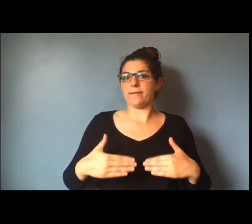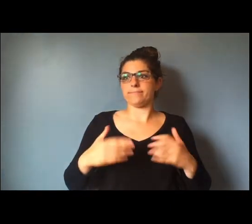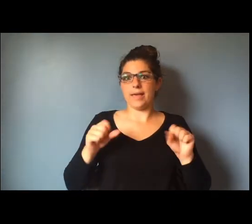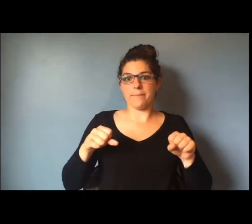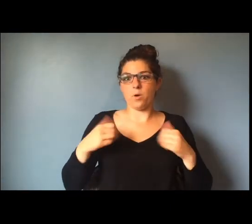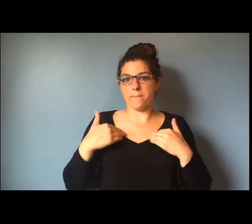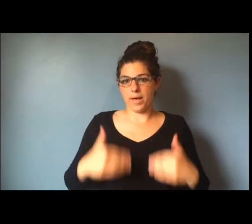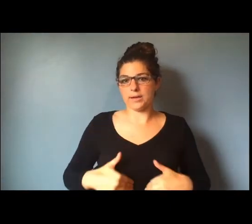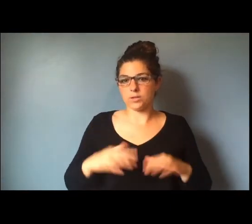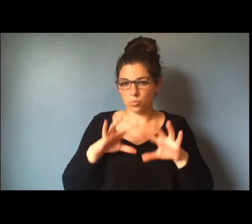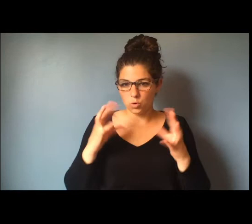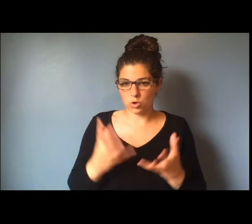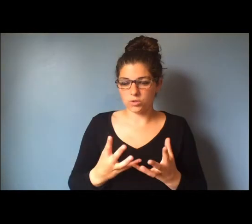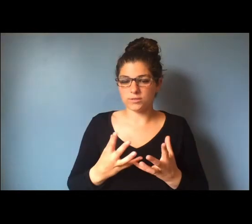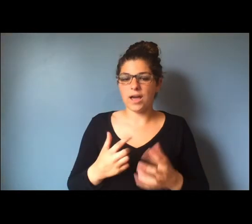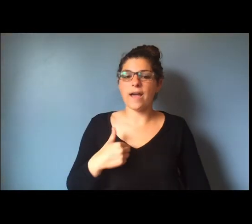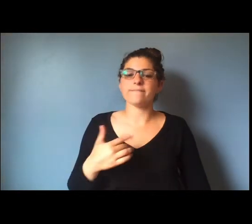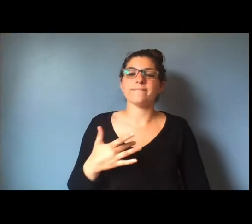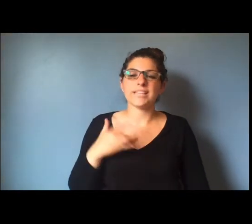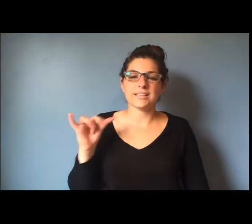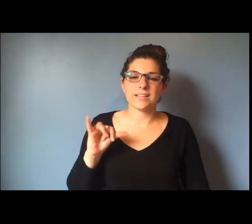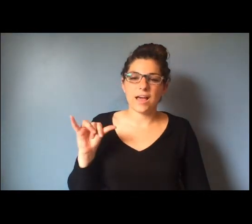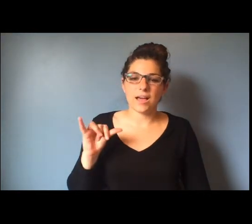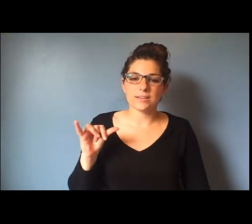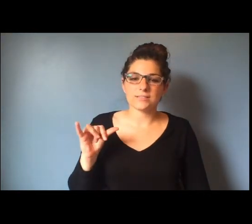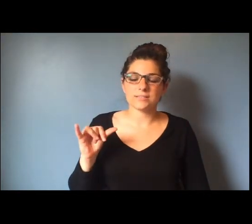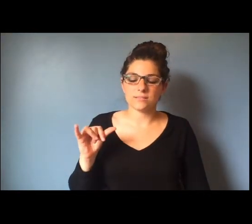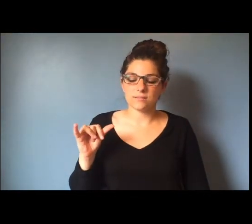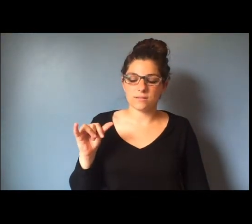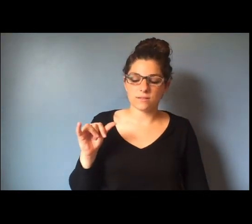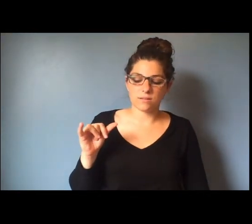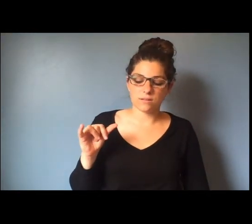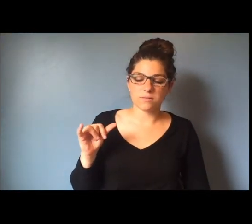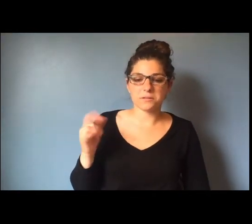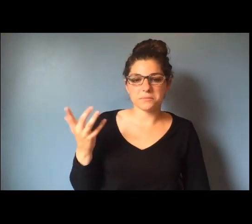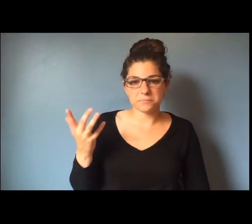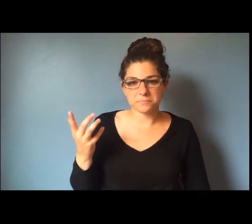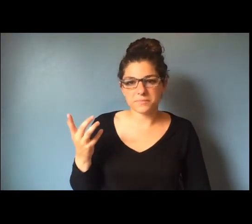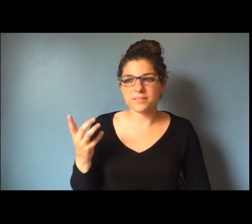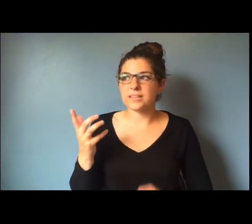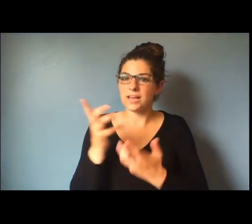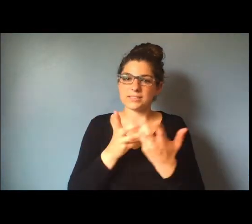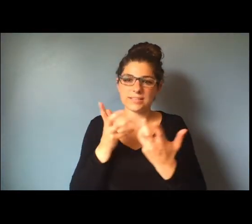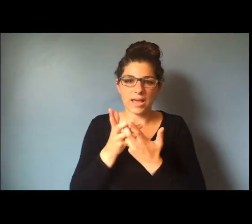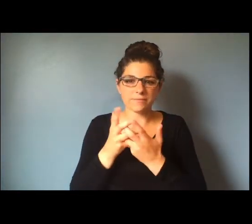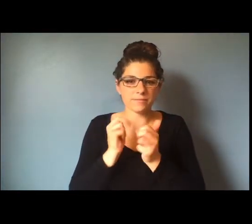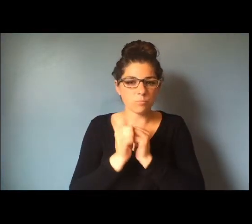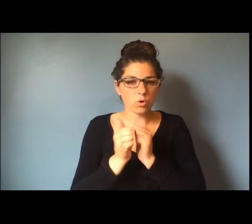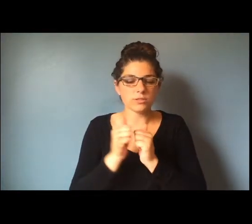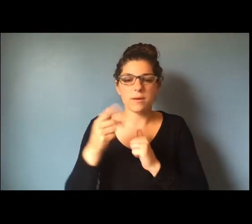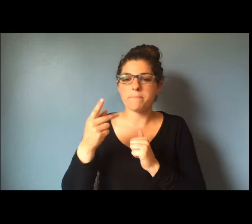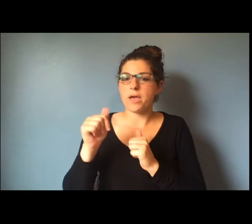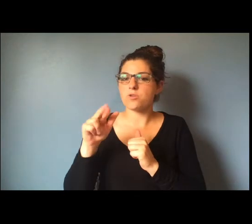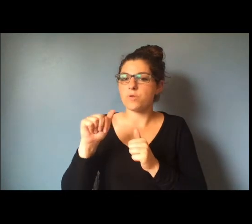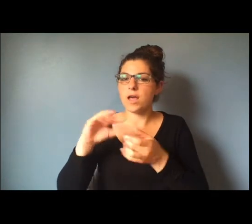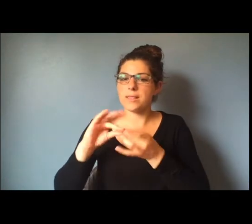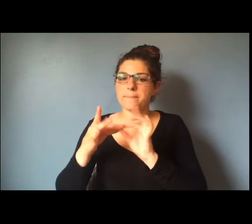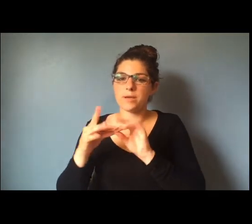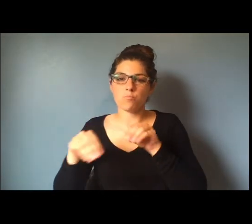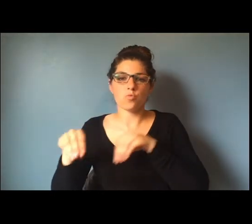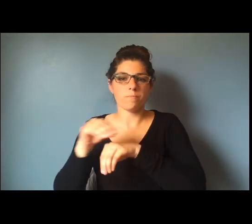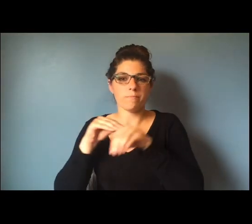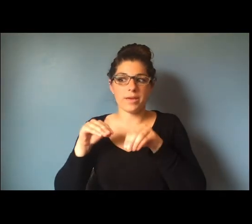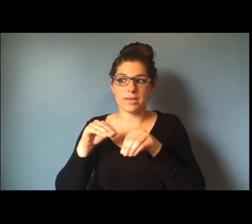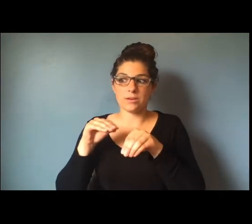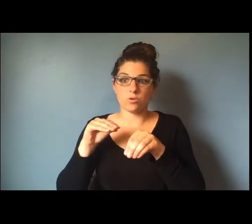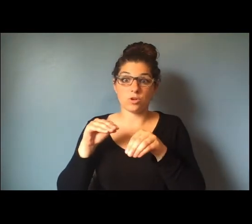I feel like as big as, the adaptive sports and Paralympic movement is, when you're